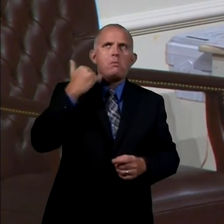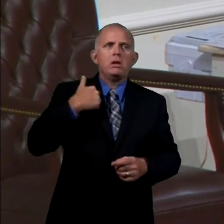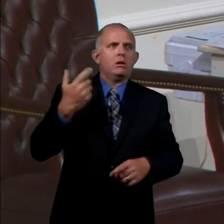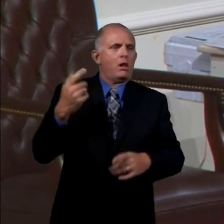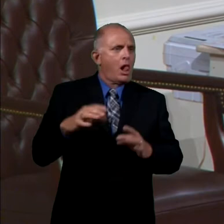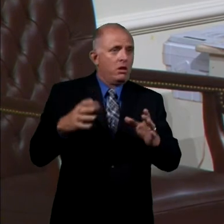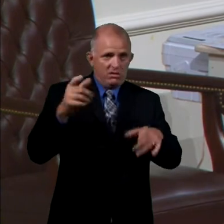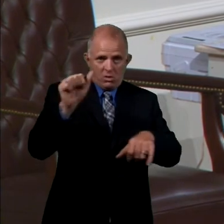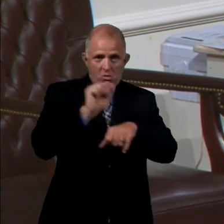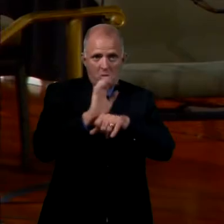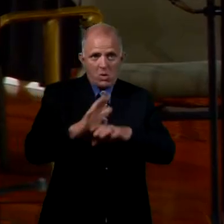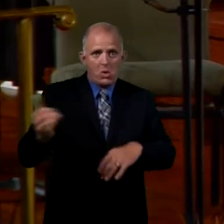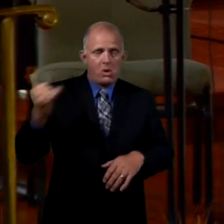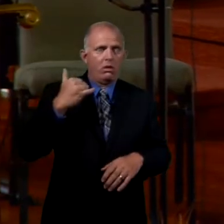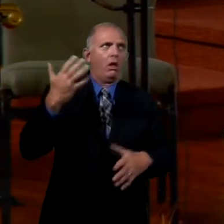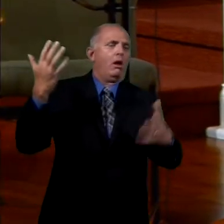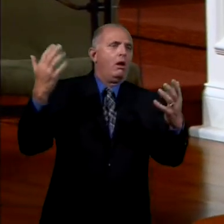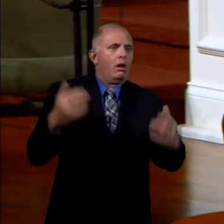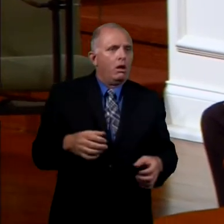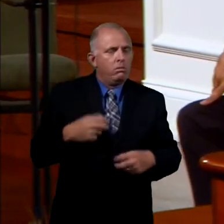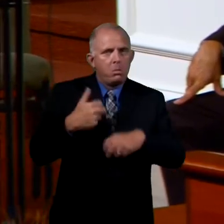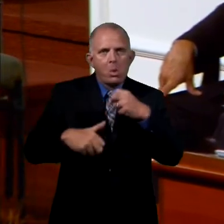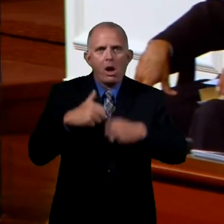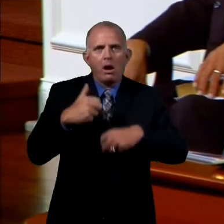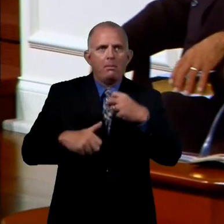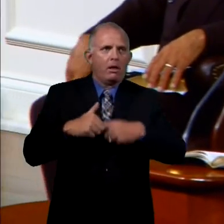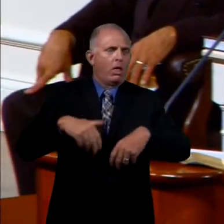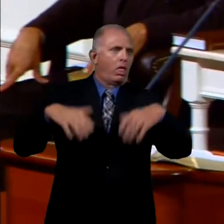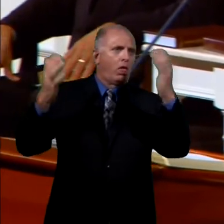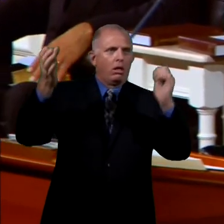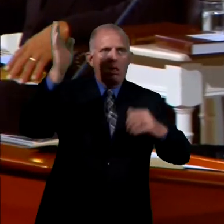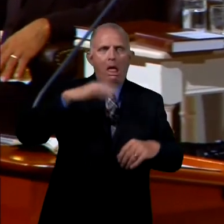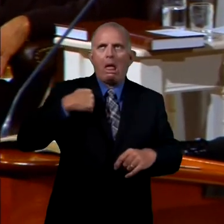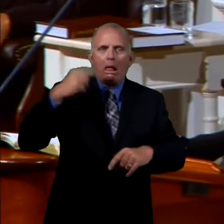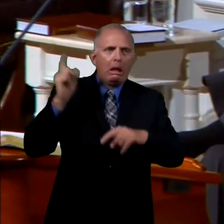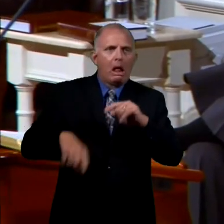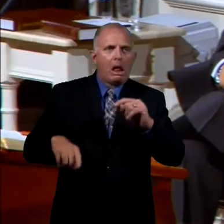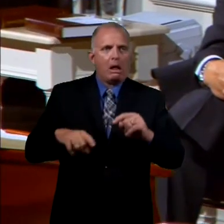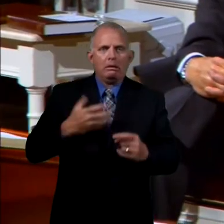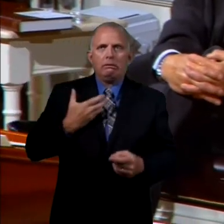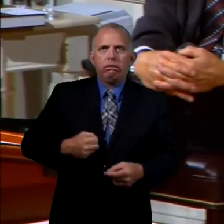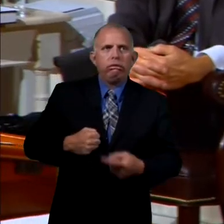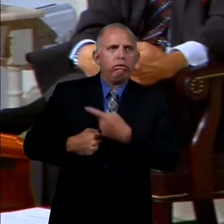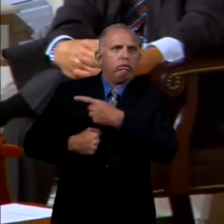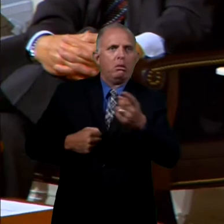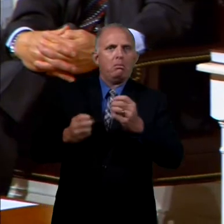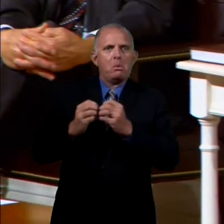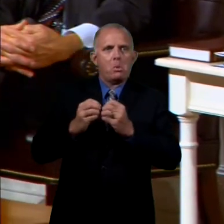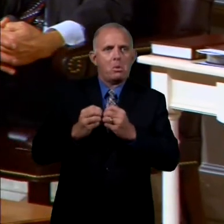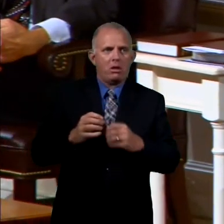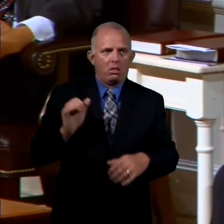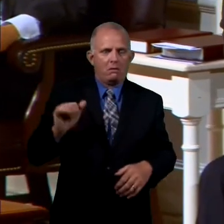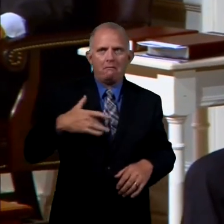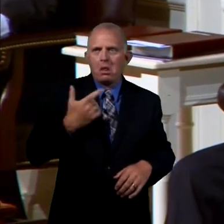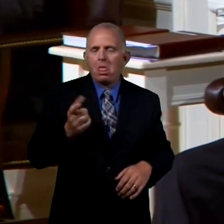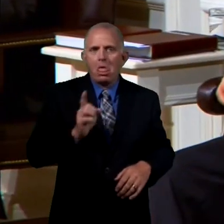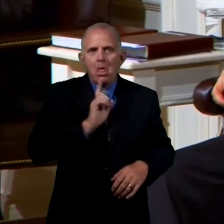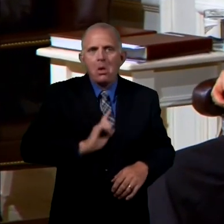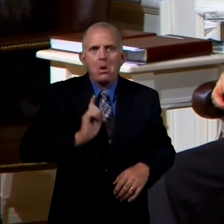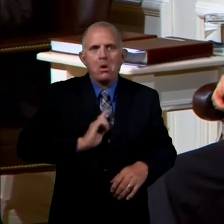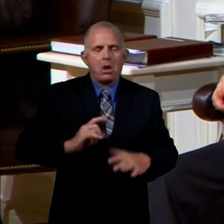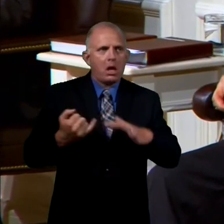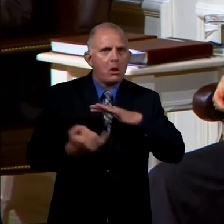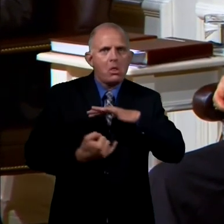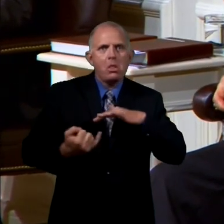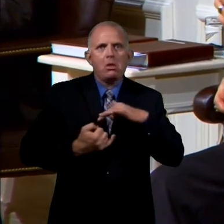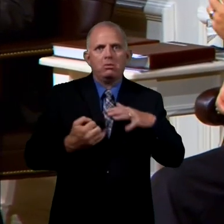one more time with a problem, if I just have one more thing, God, I can't deal with anymore. And you feel like being alone and isolating yourself and just sitting there